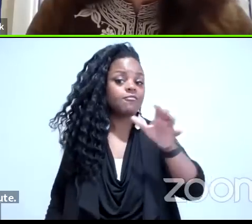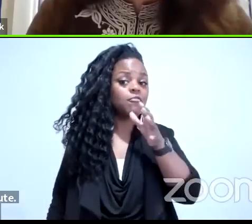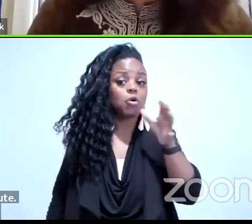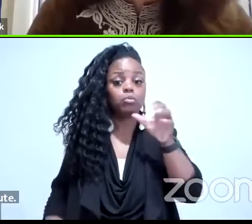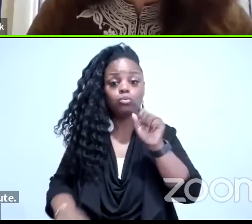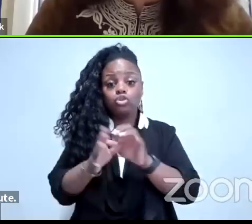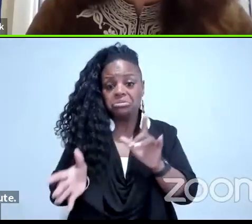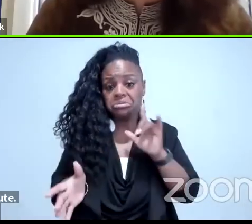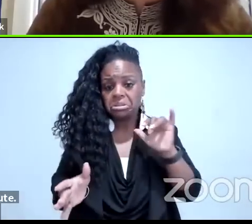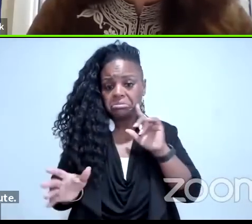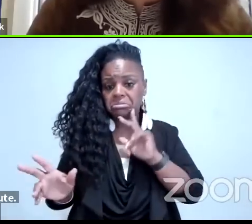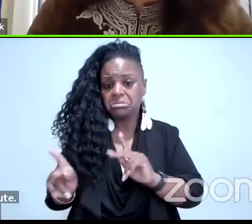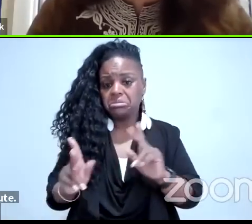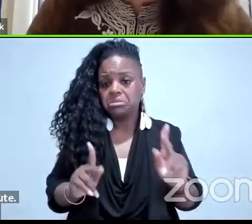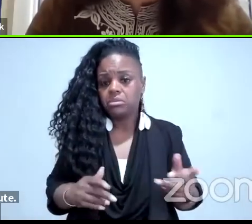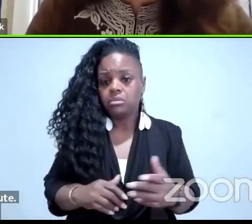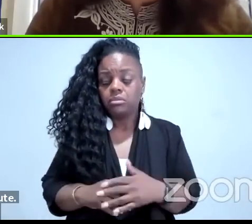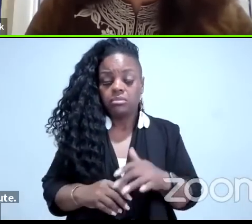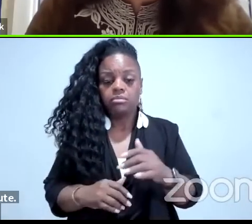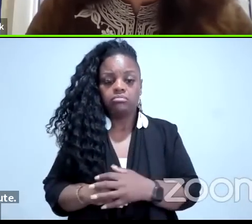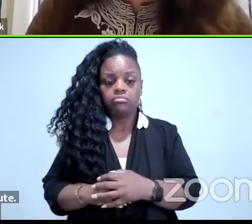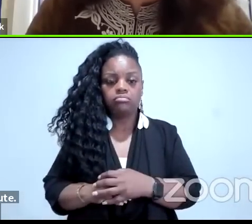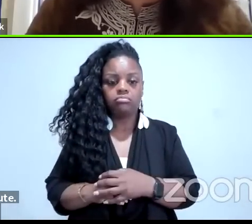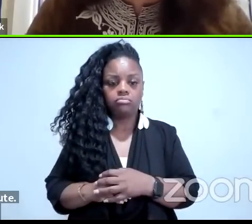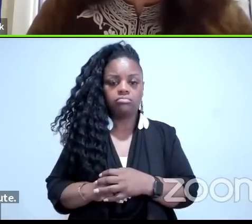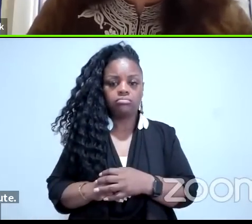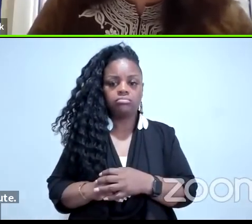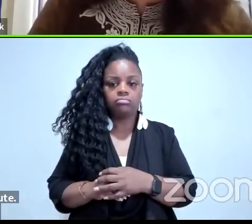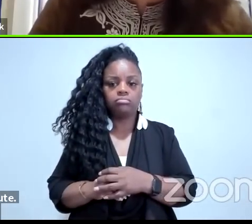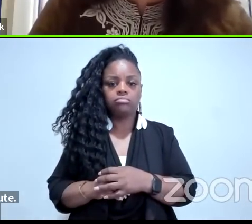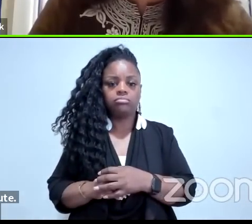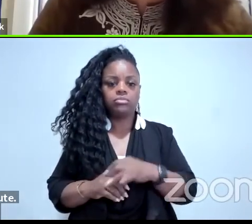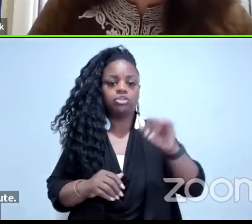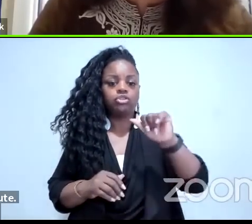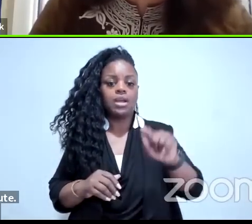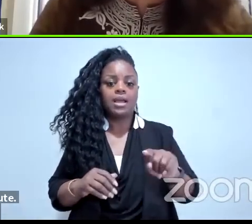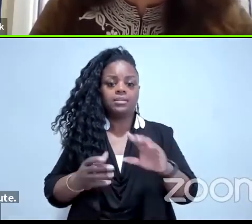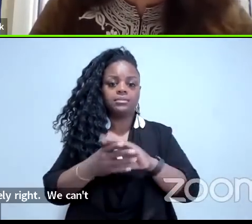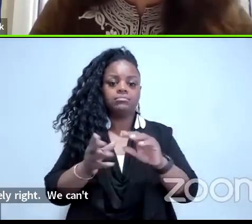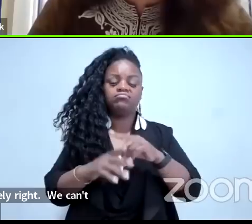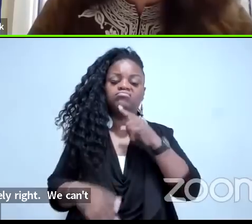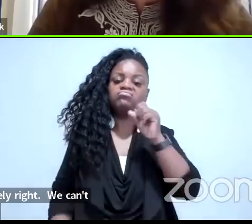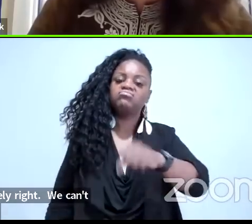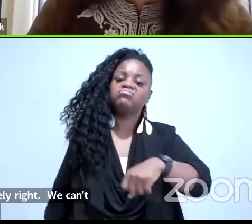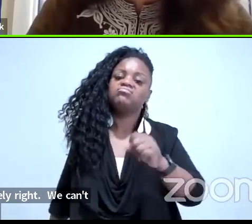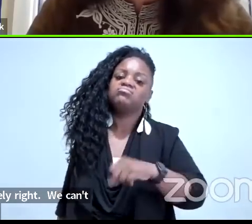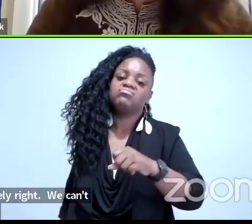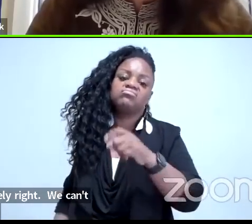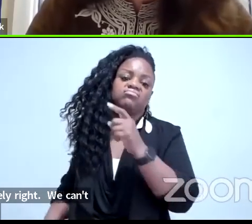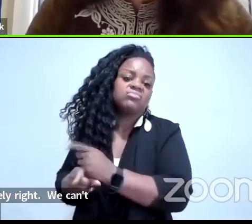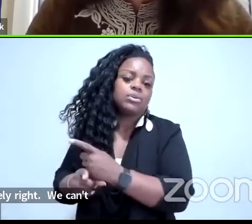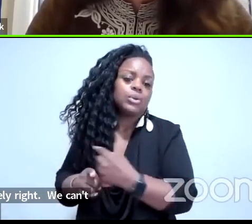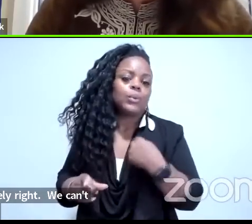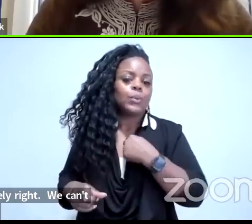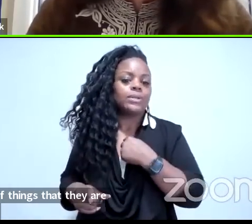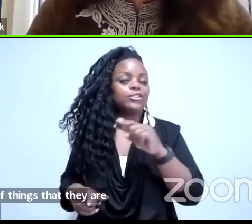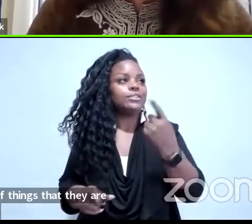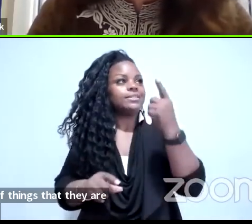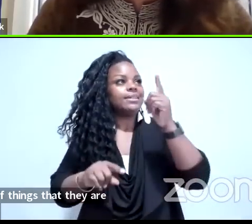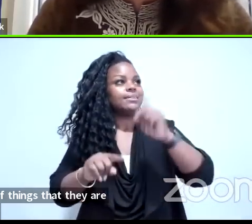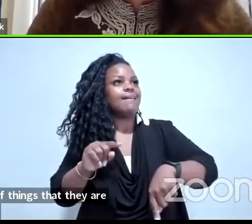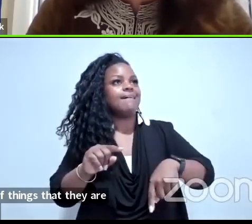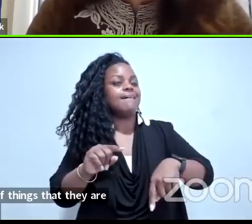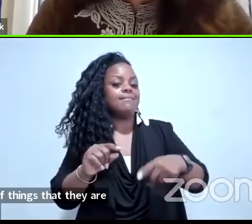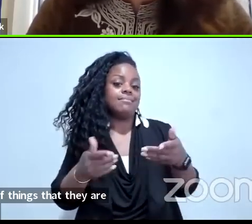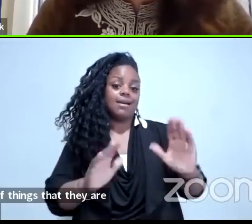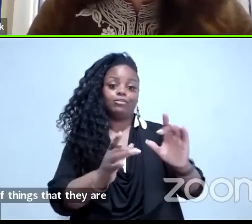that's absolutely right. We can't let Starbucks get away with the kind of things that they're doing. And I think, this